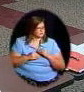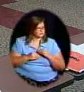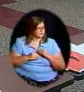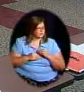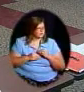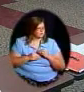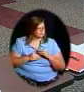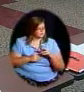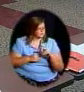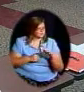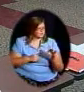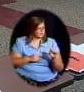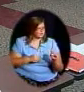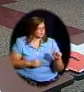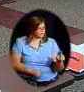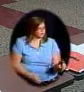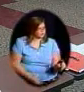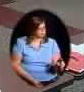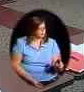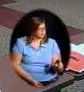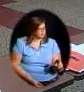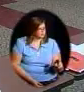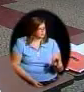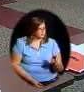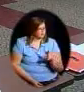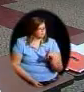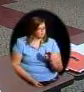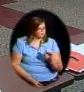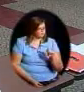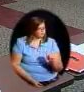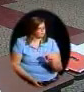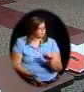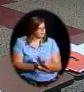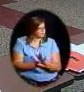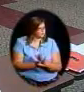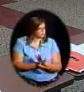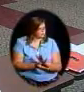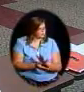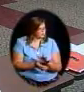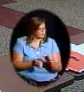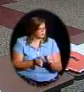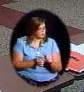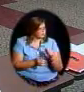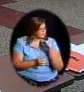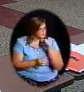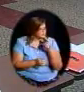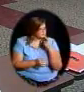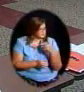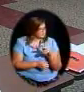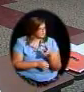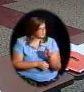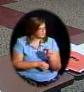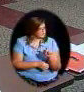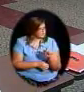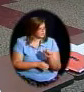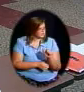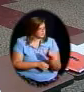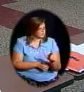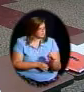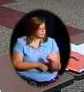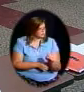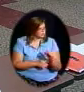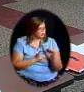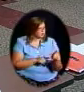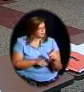at KSU. I also left out that Kendall and Kristen, wave a hand here, have both verbaled to University